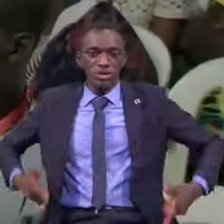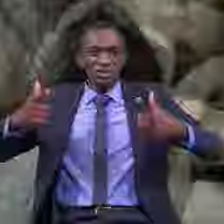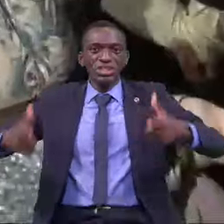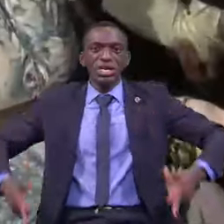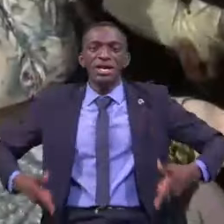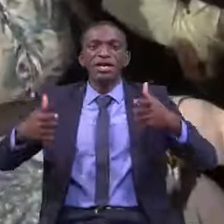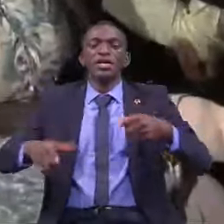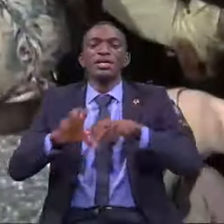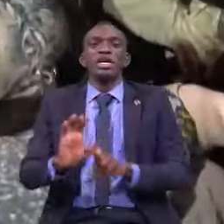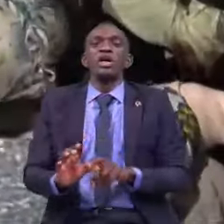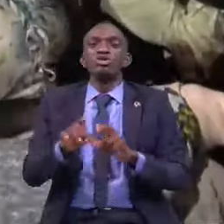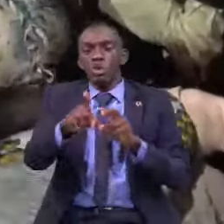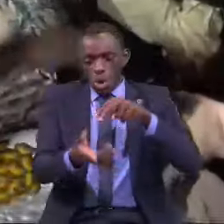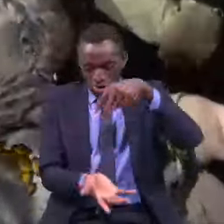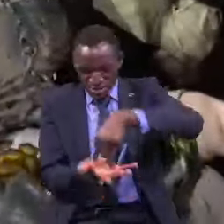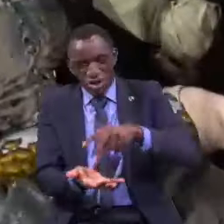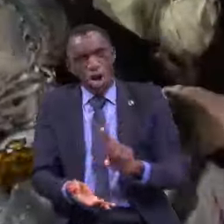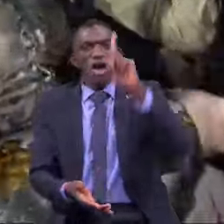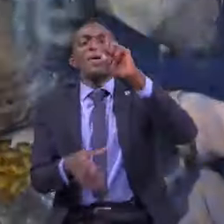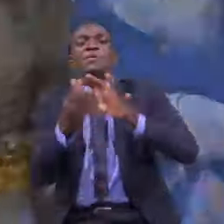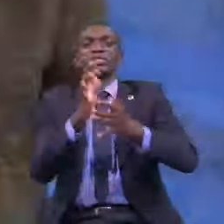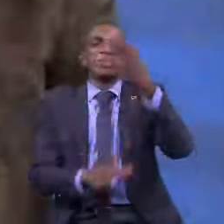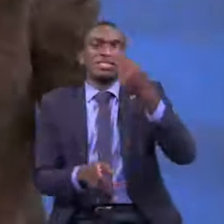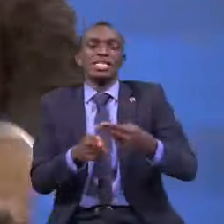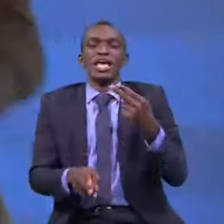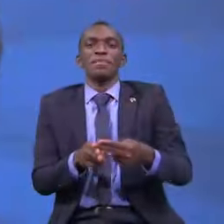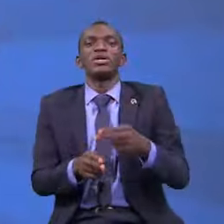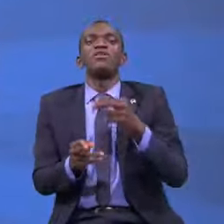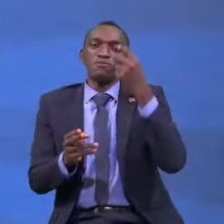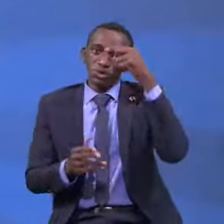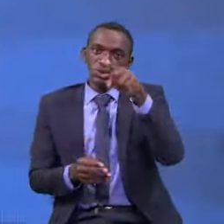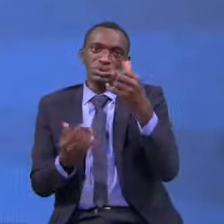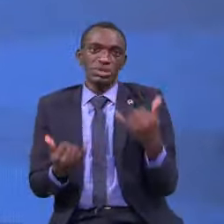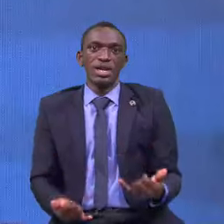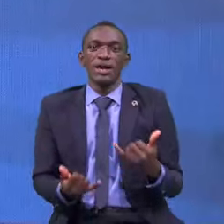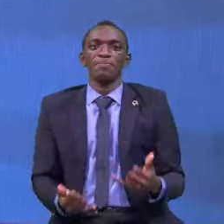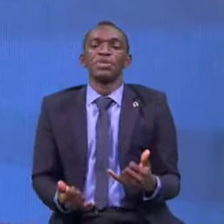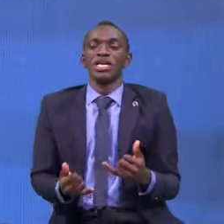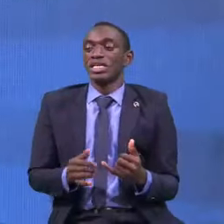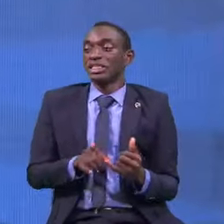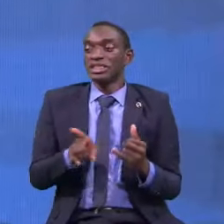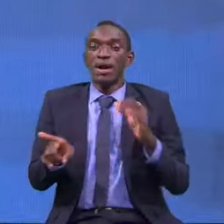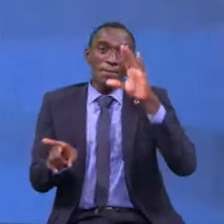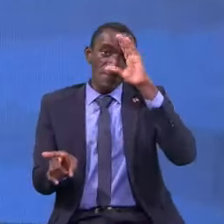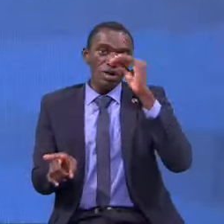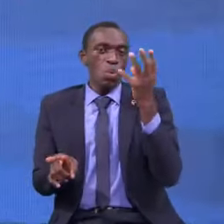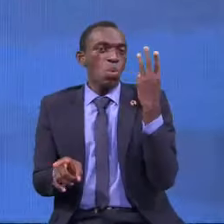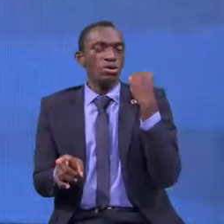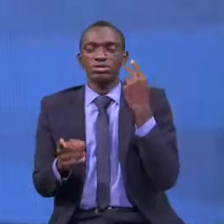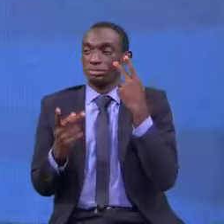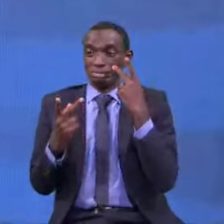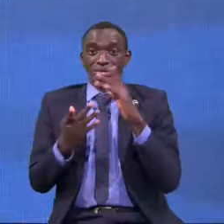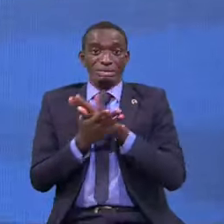up, up. It's for you tonight. It was restored. And he